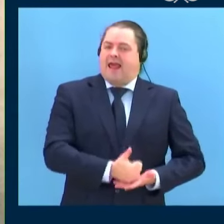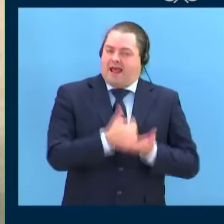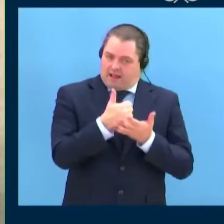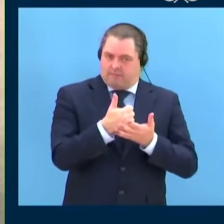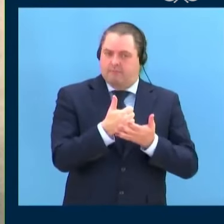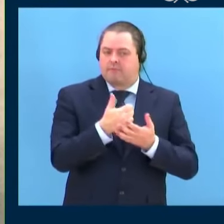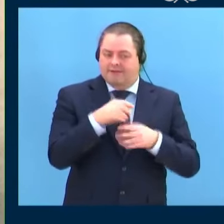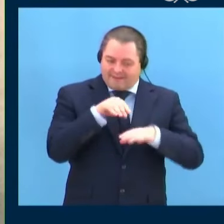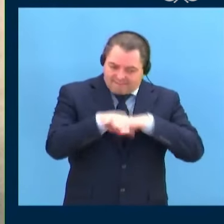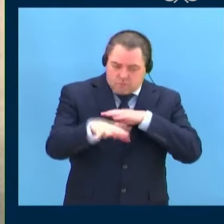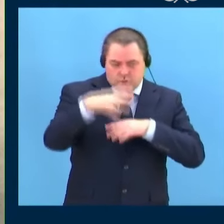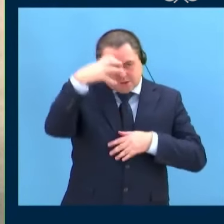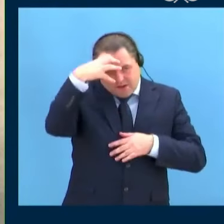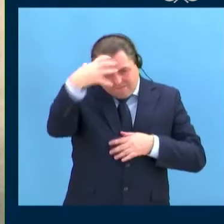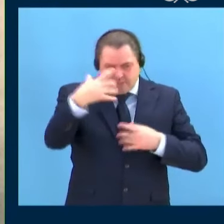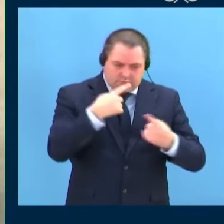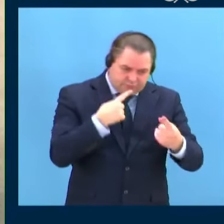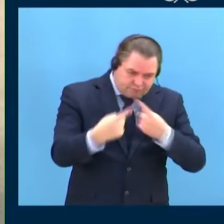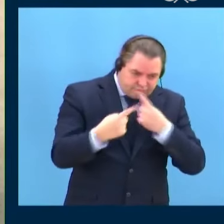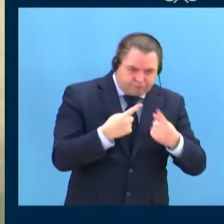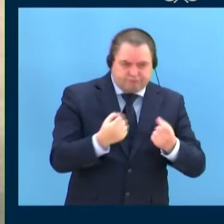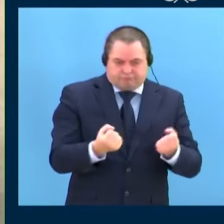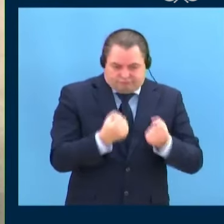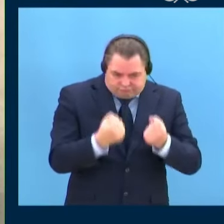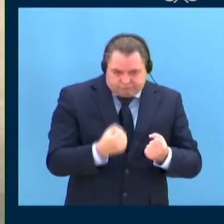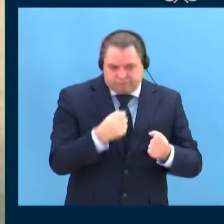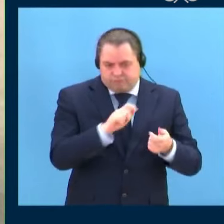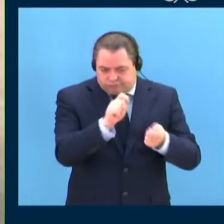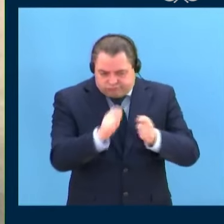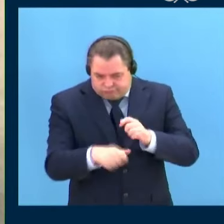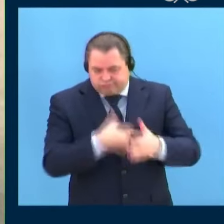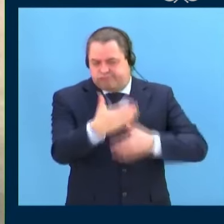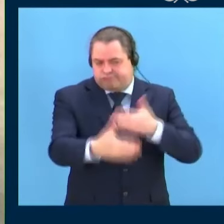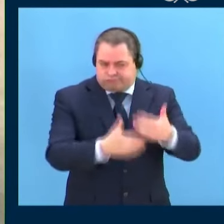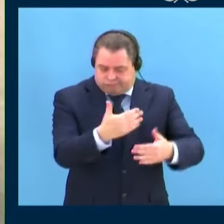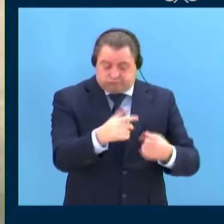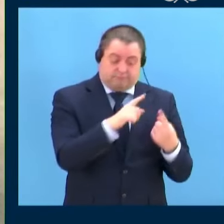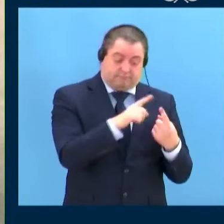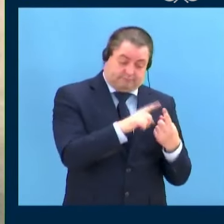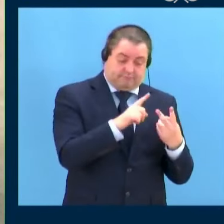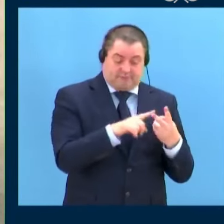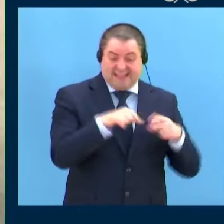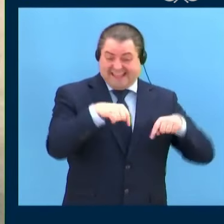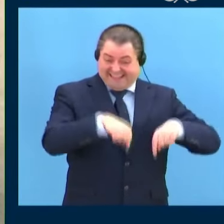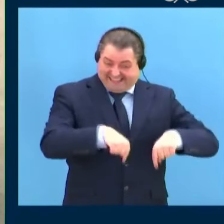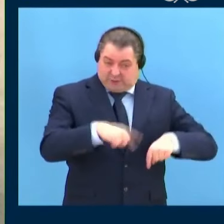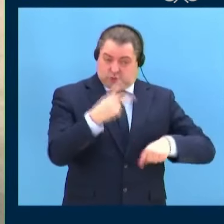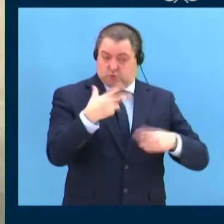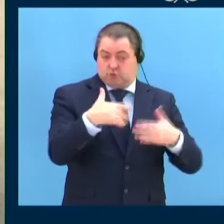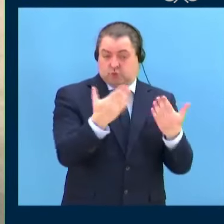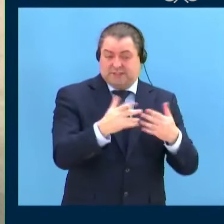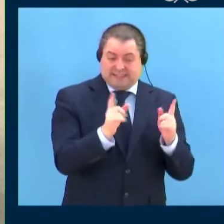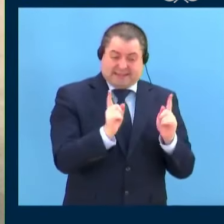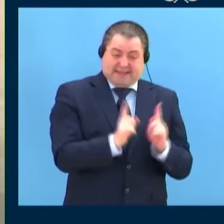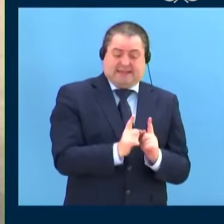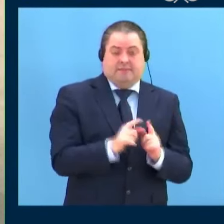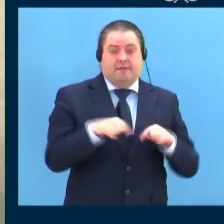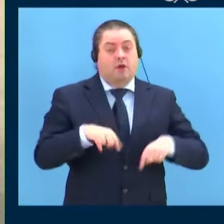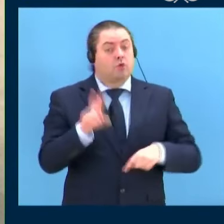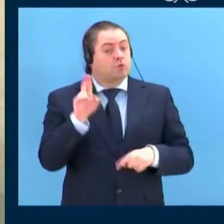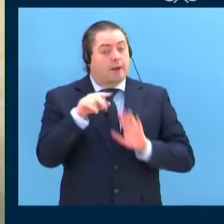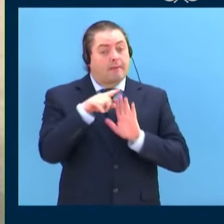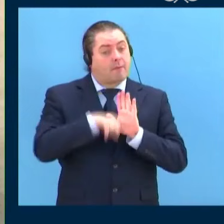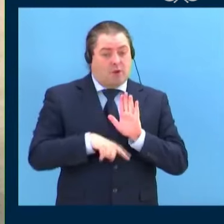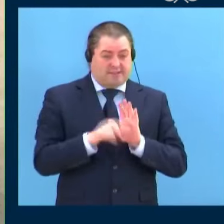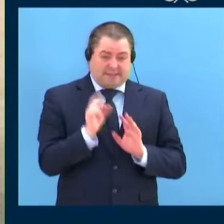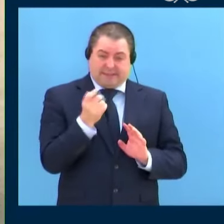states. The lack of UN space for minorities also impacts on policy development. For example, the